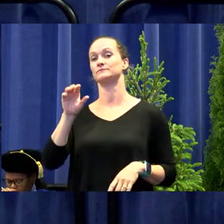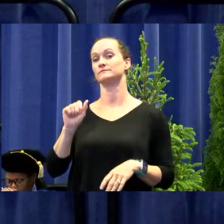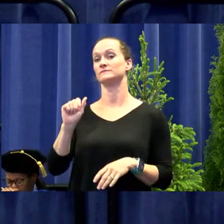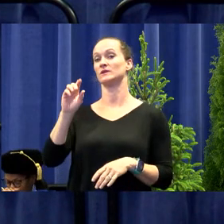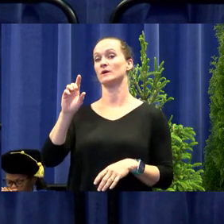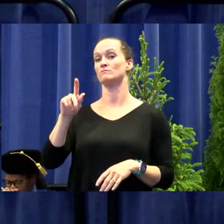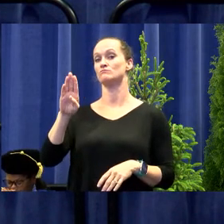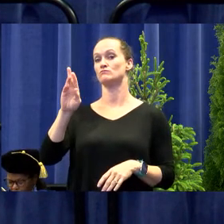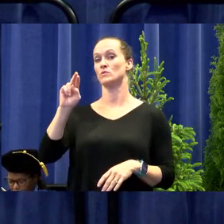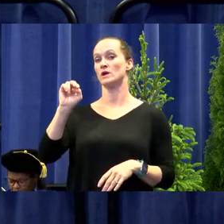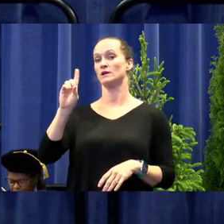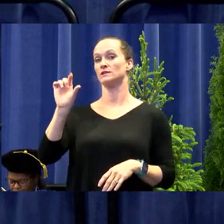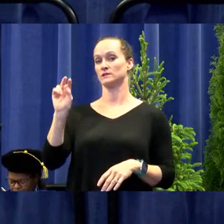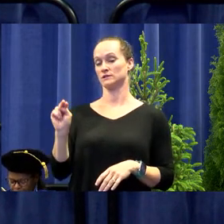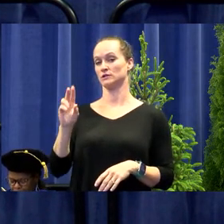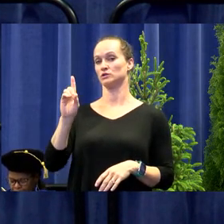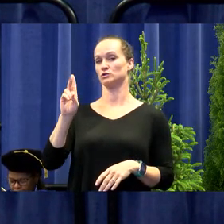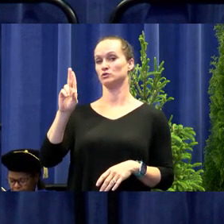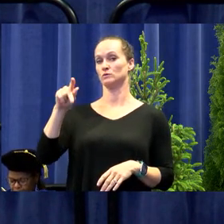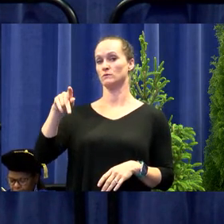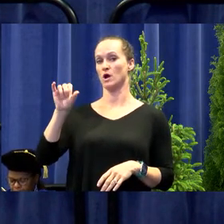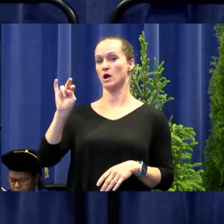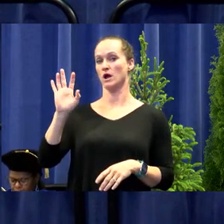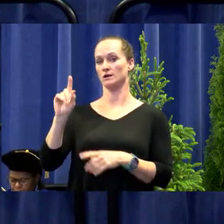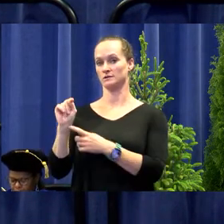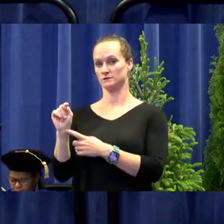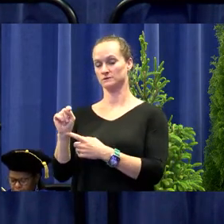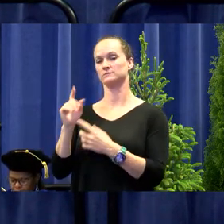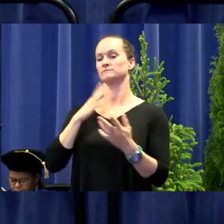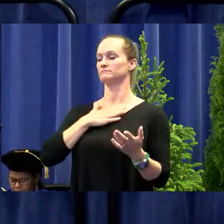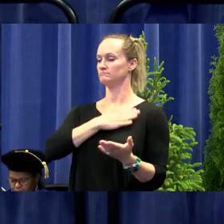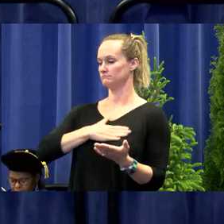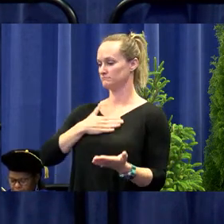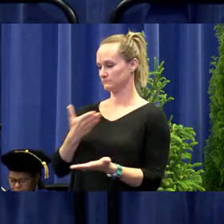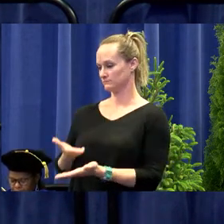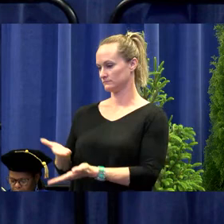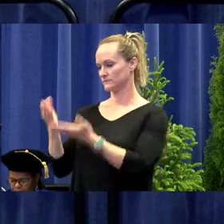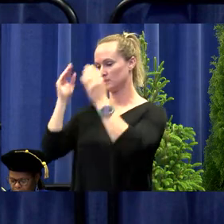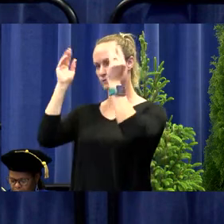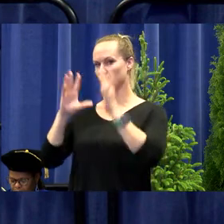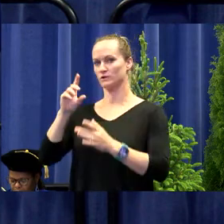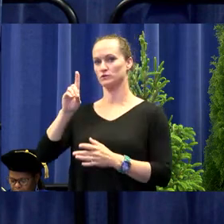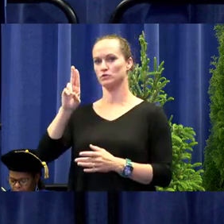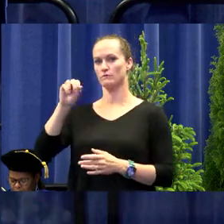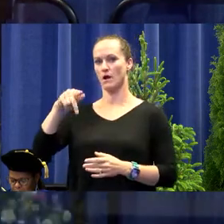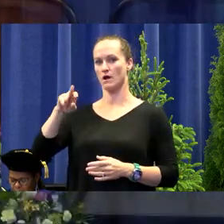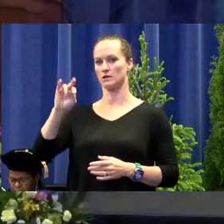bring you greetings on behalf of the faculty, I present Professor DuPont.